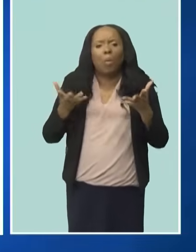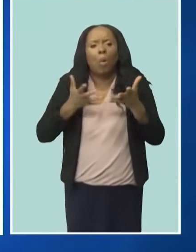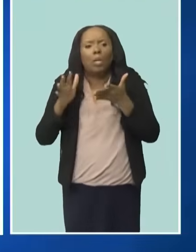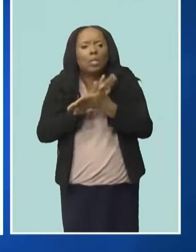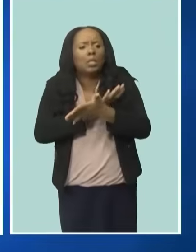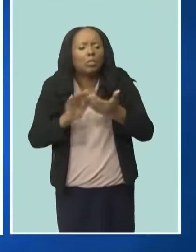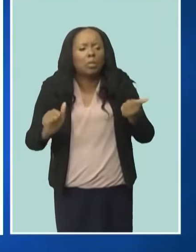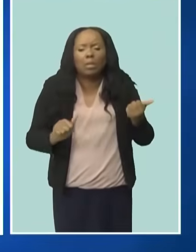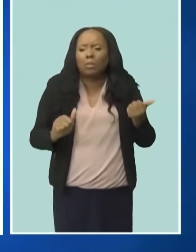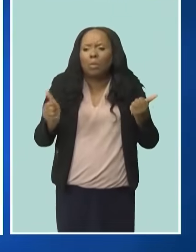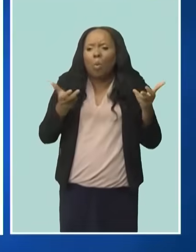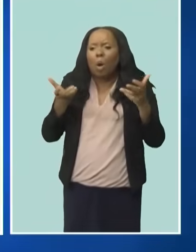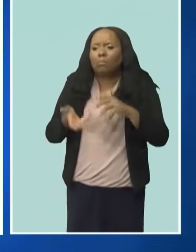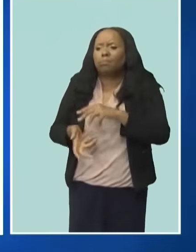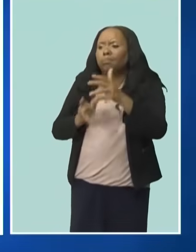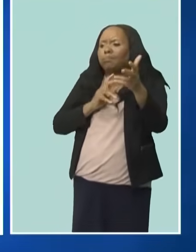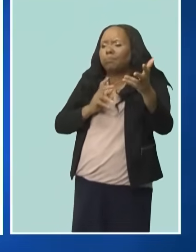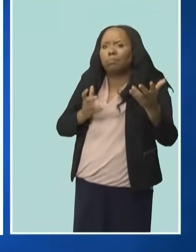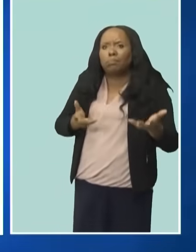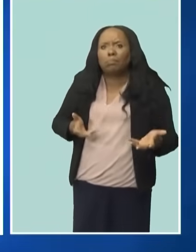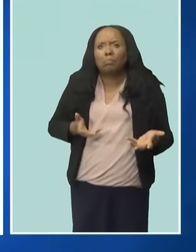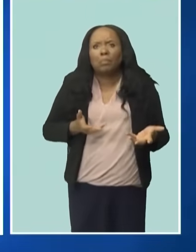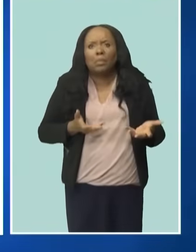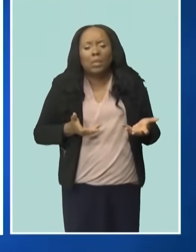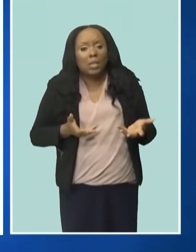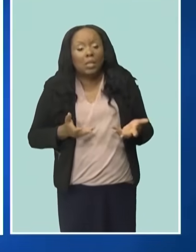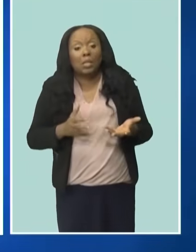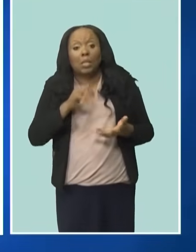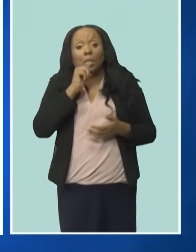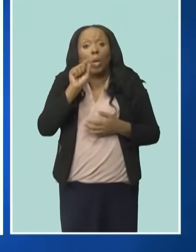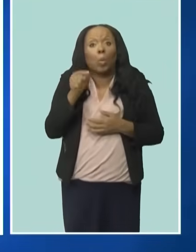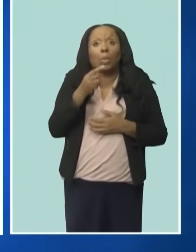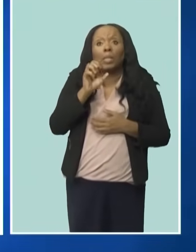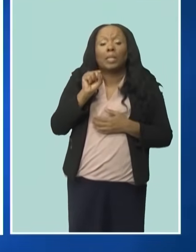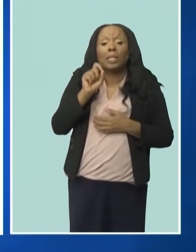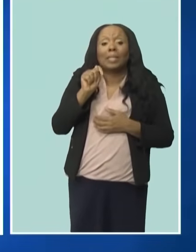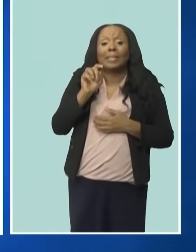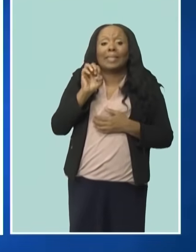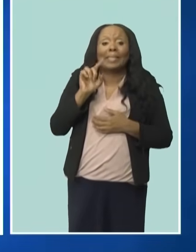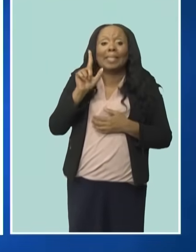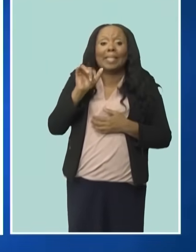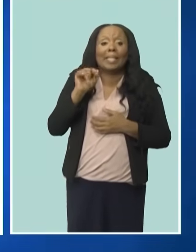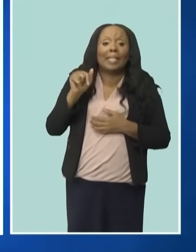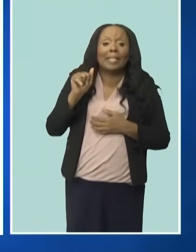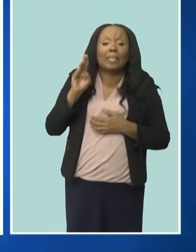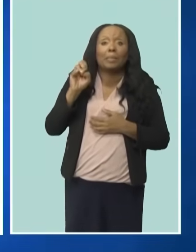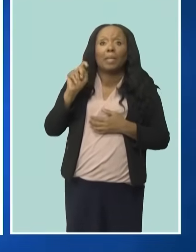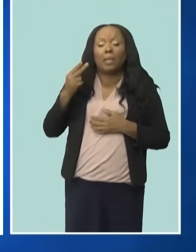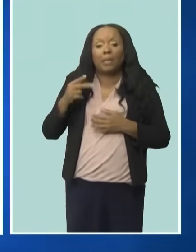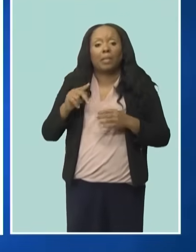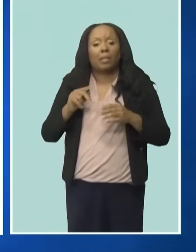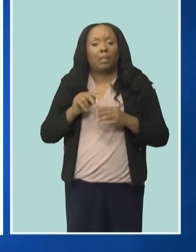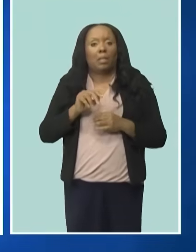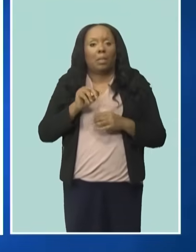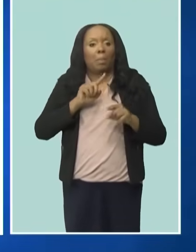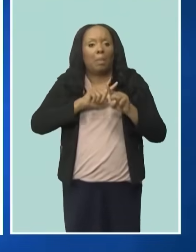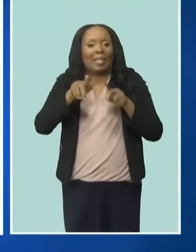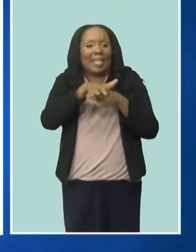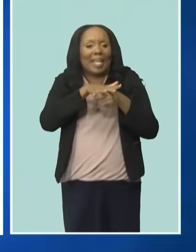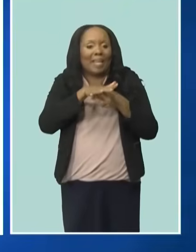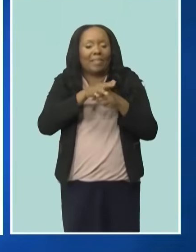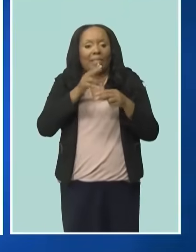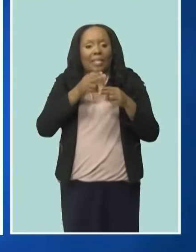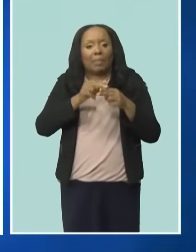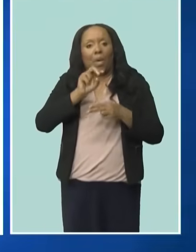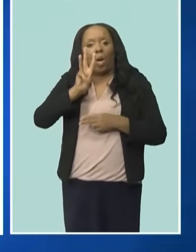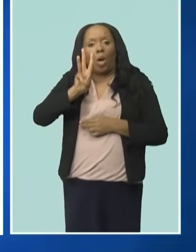how badly these areas have been affected. And not only St. Elizabeth, but Westmoreland. I have friends down there who I'm still not able to get into